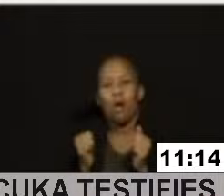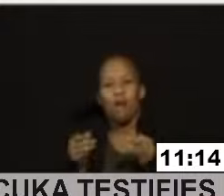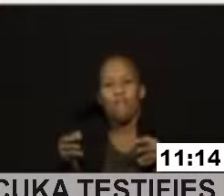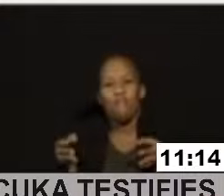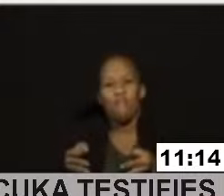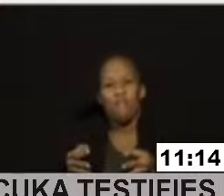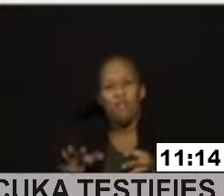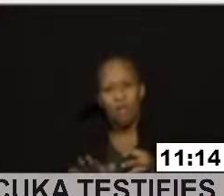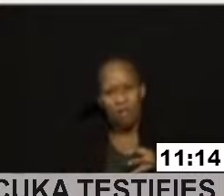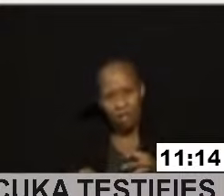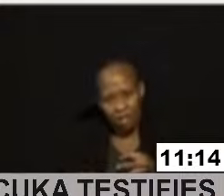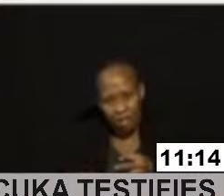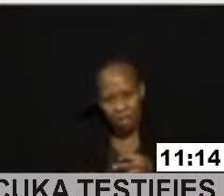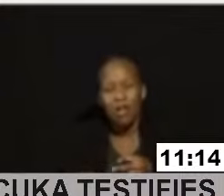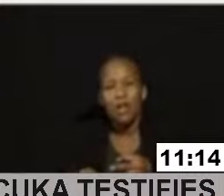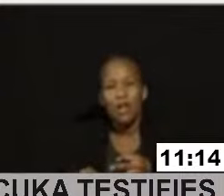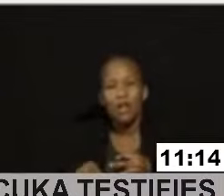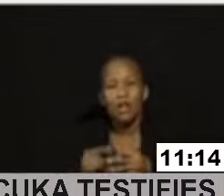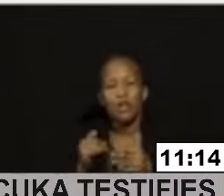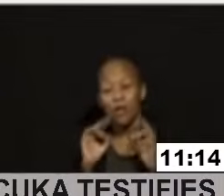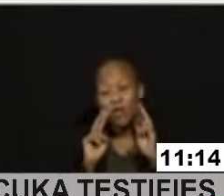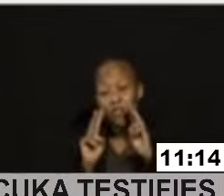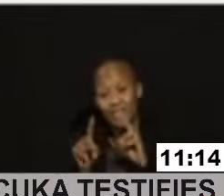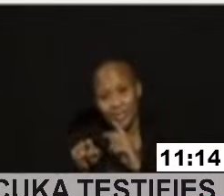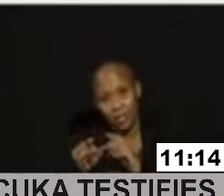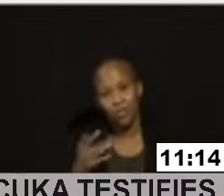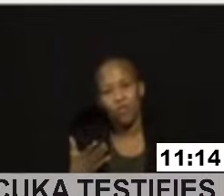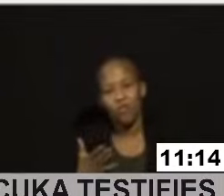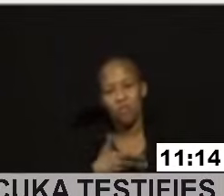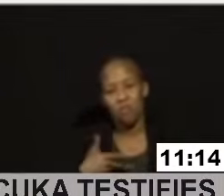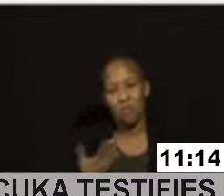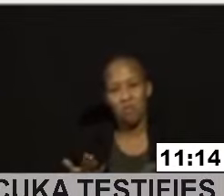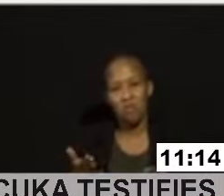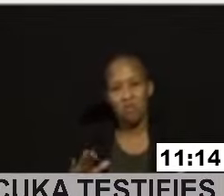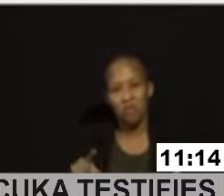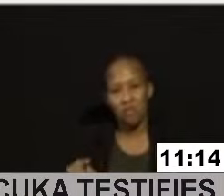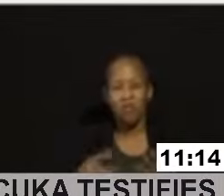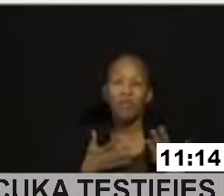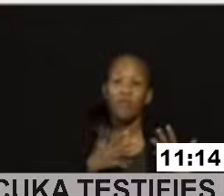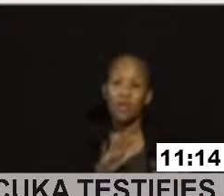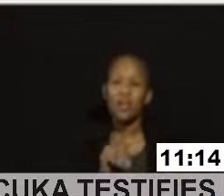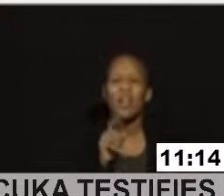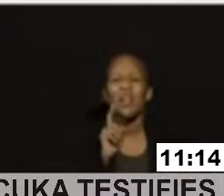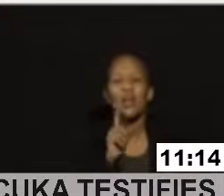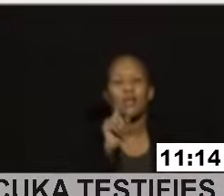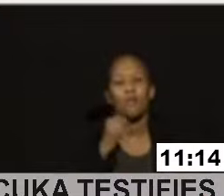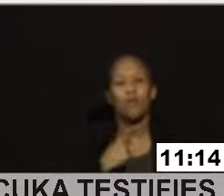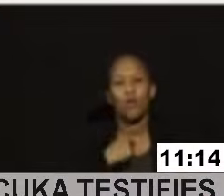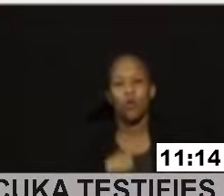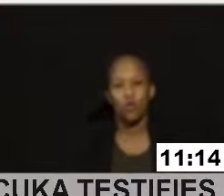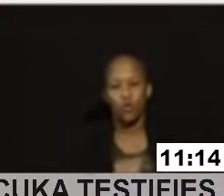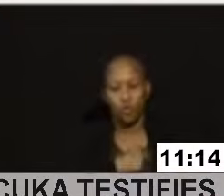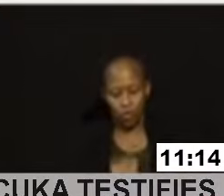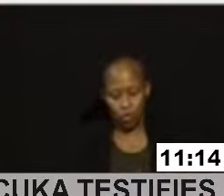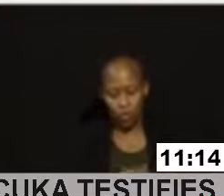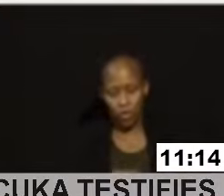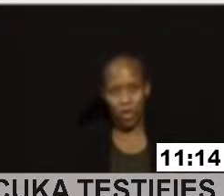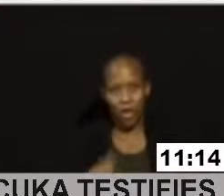Later I left. I went to Switzerland. I joined the International Labour